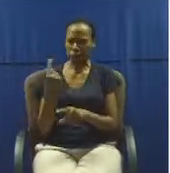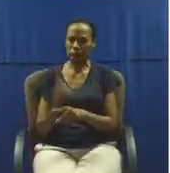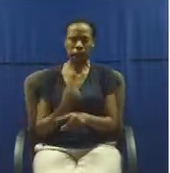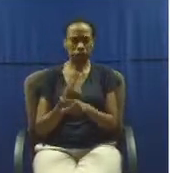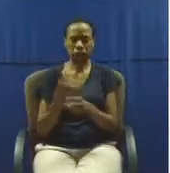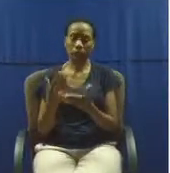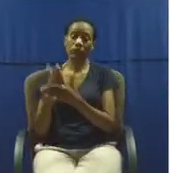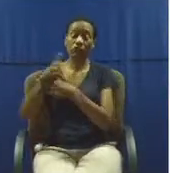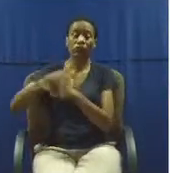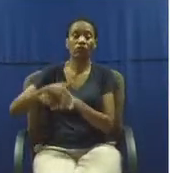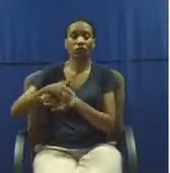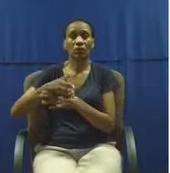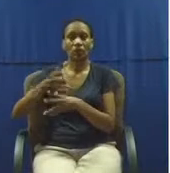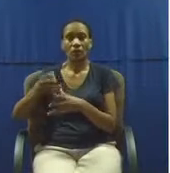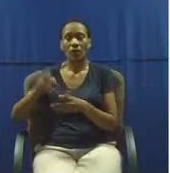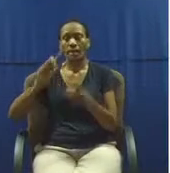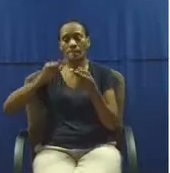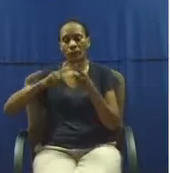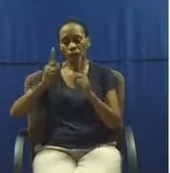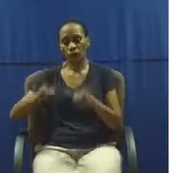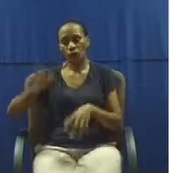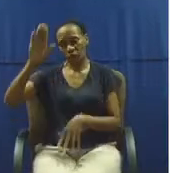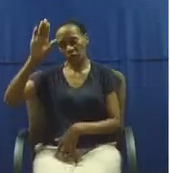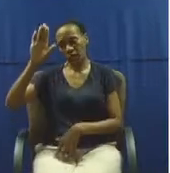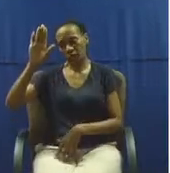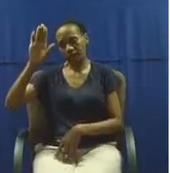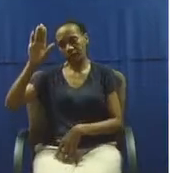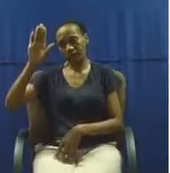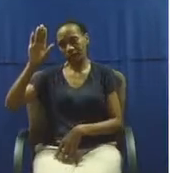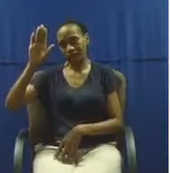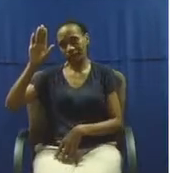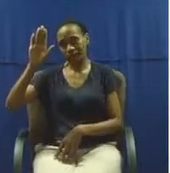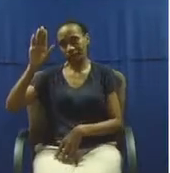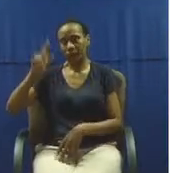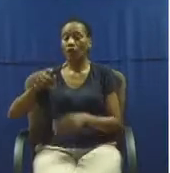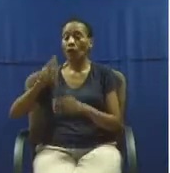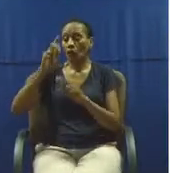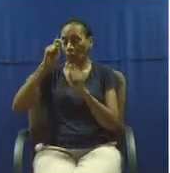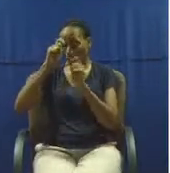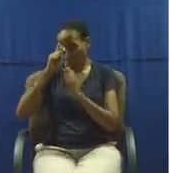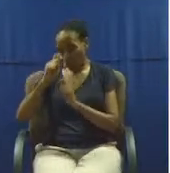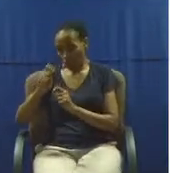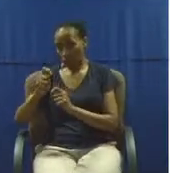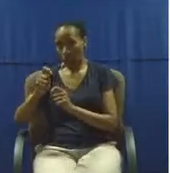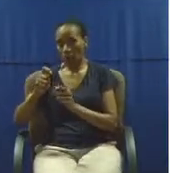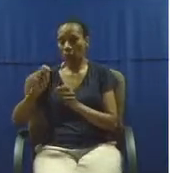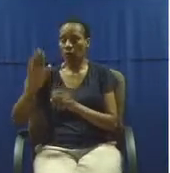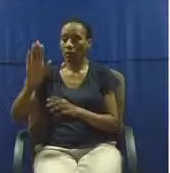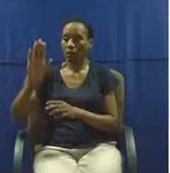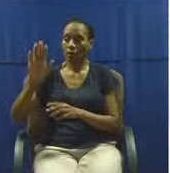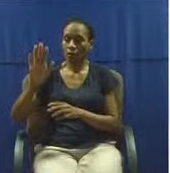going to give us a police minister that's going to inspire confidence and keep us safe? Thank you. Yes.